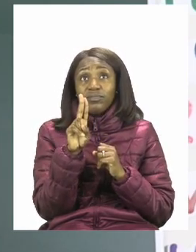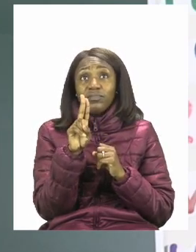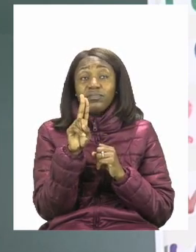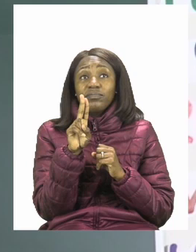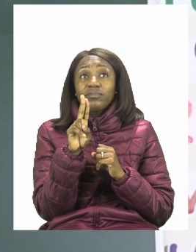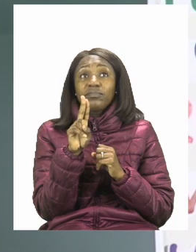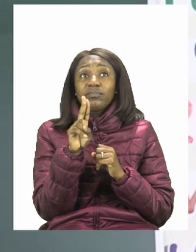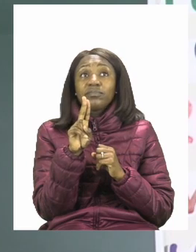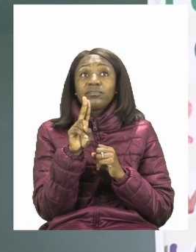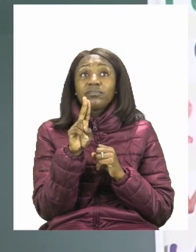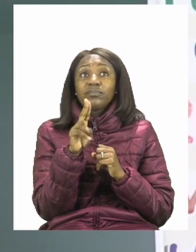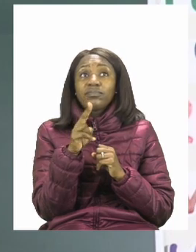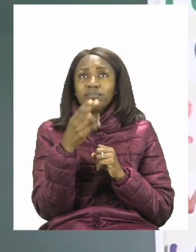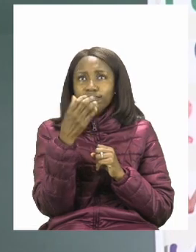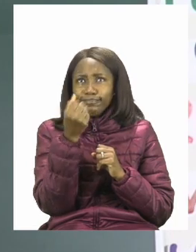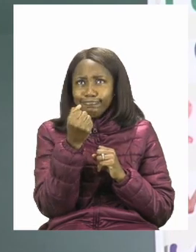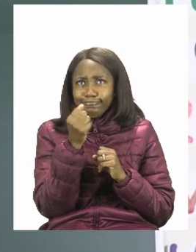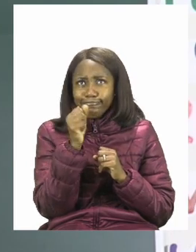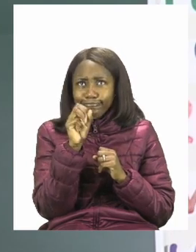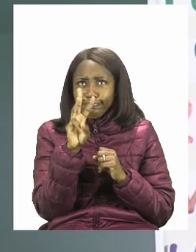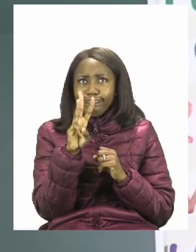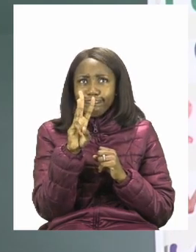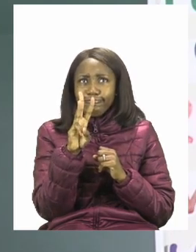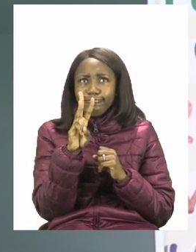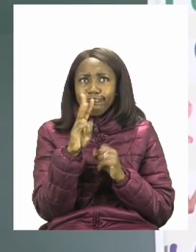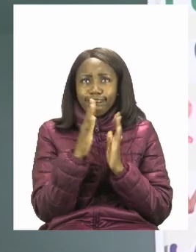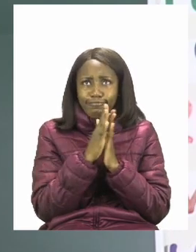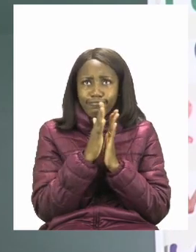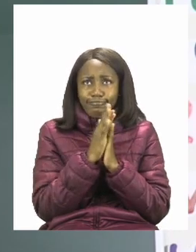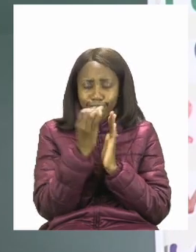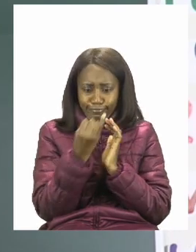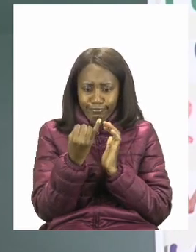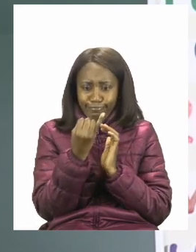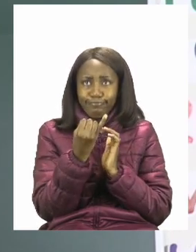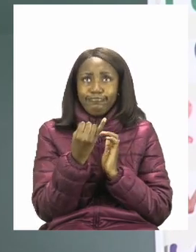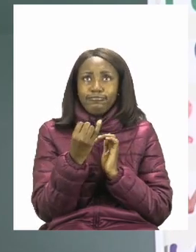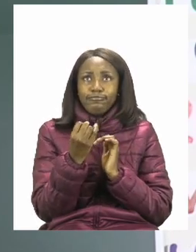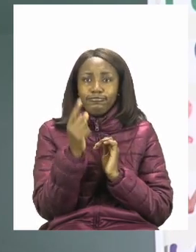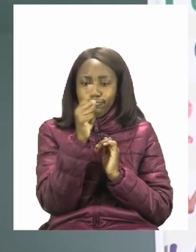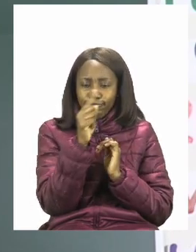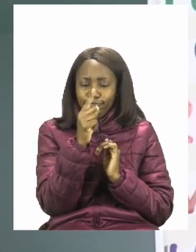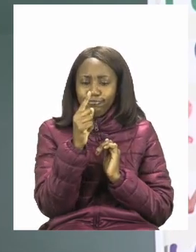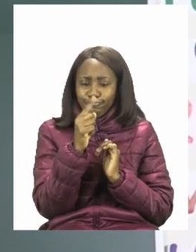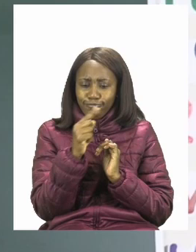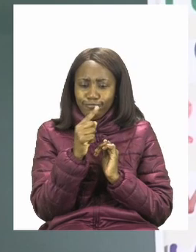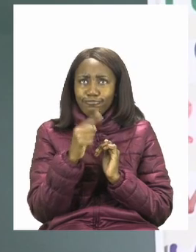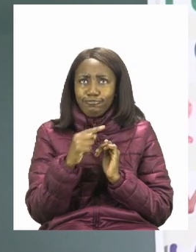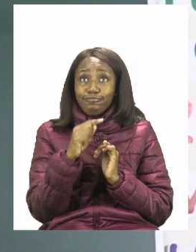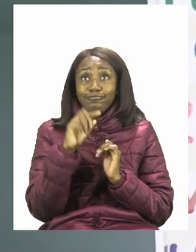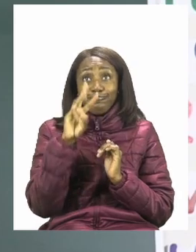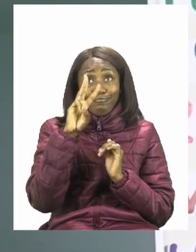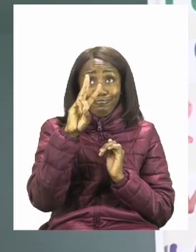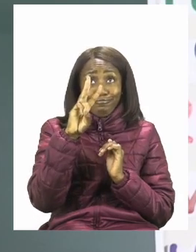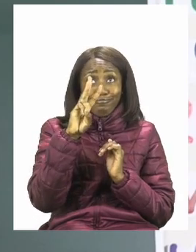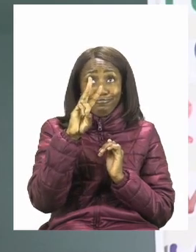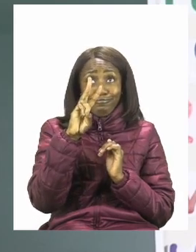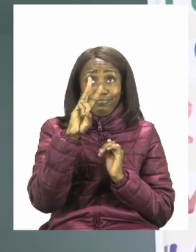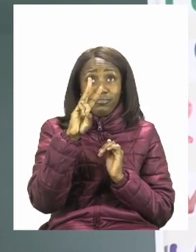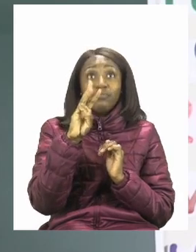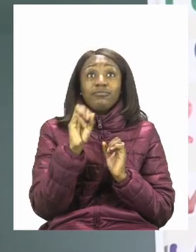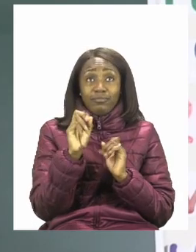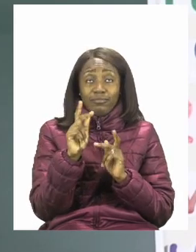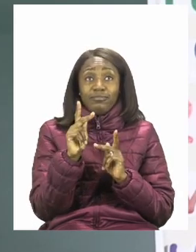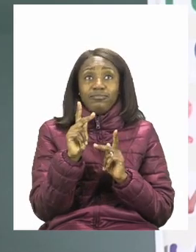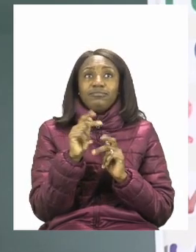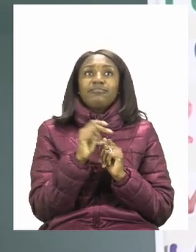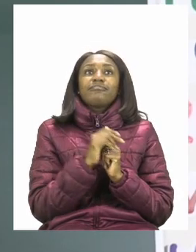is the number 3. And for this, you draw in 1, 2, 3 dots